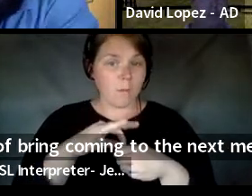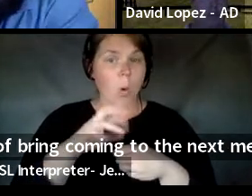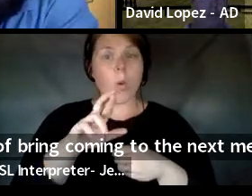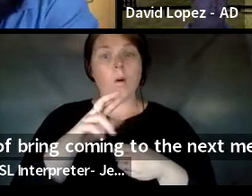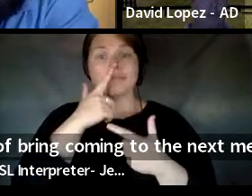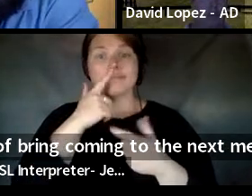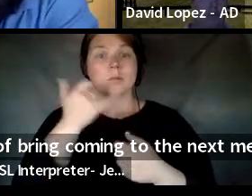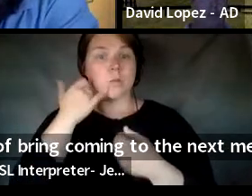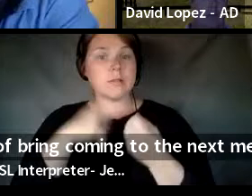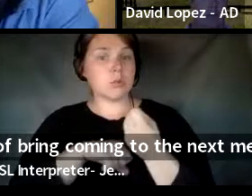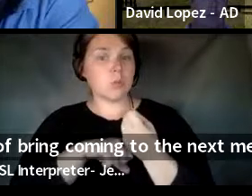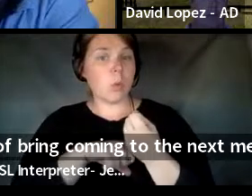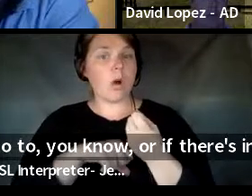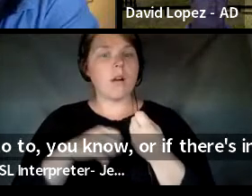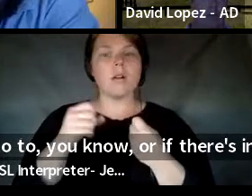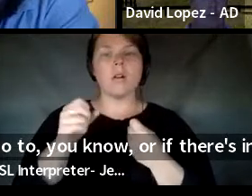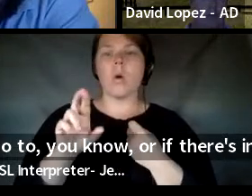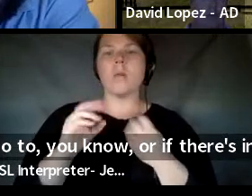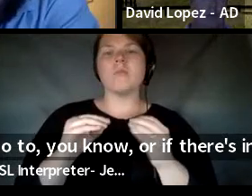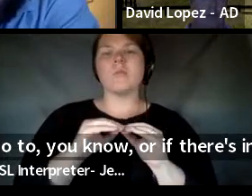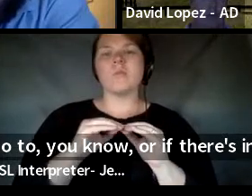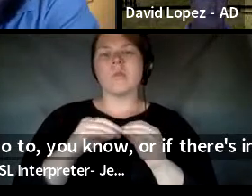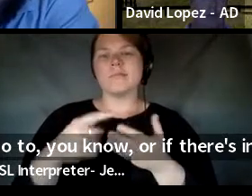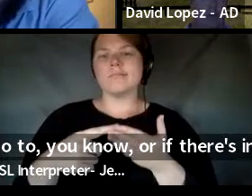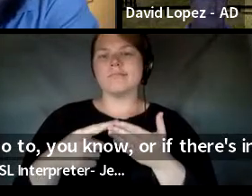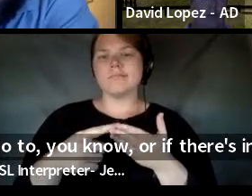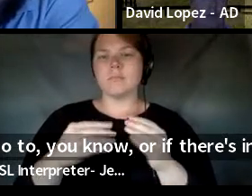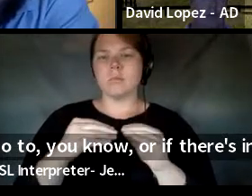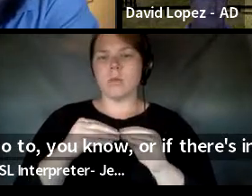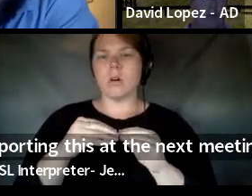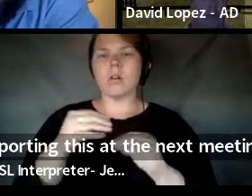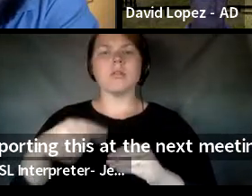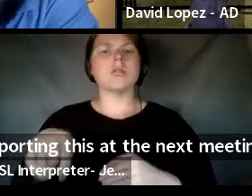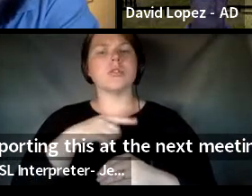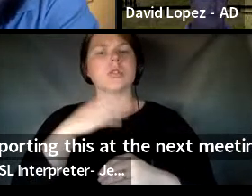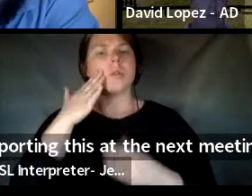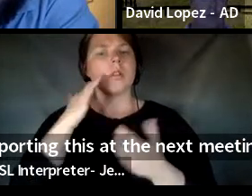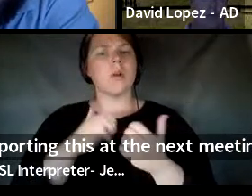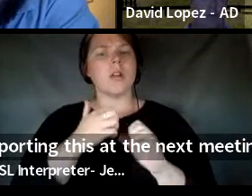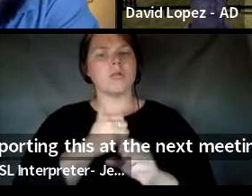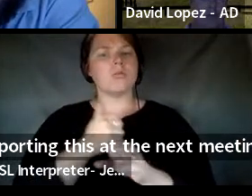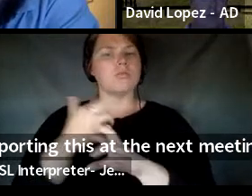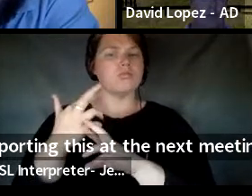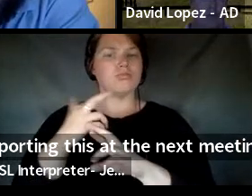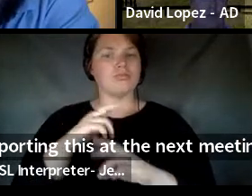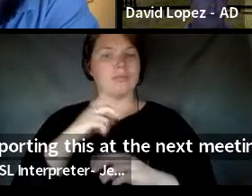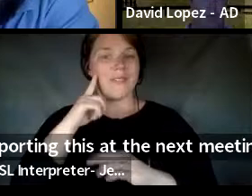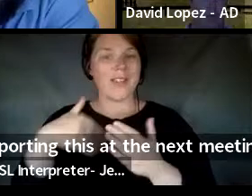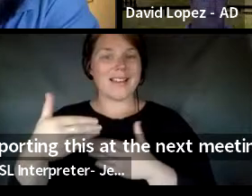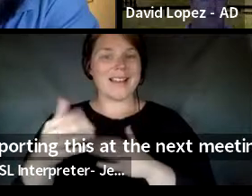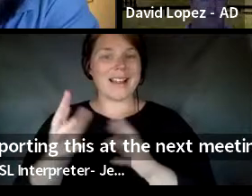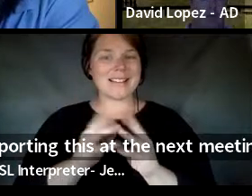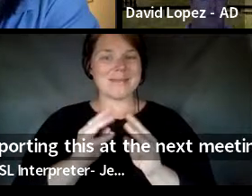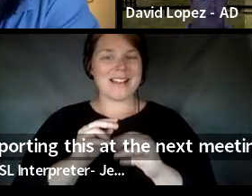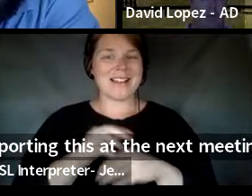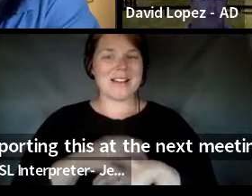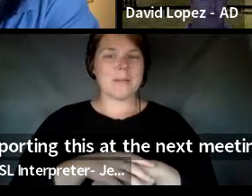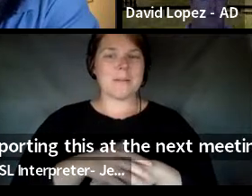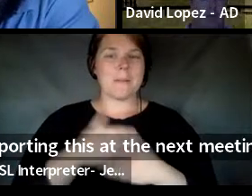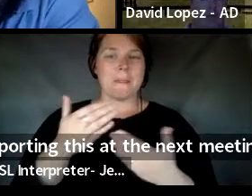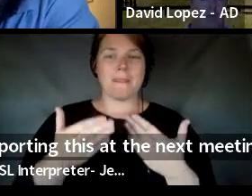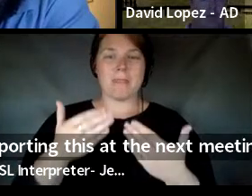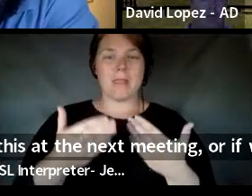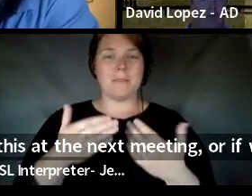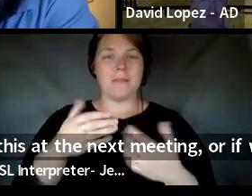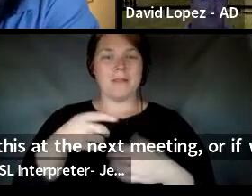meeting, or if we want it to be more of a discussion style, just so we know how to prepare for the next meeting. Maybe I'll just say that aloud, and I think maybe Laura, this is a